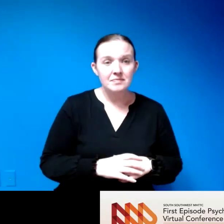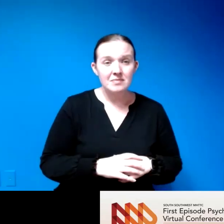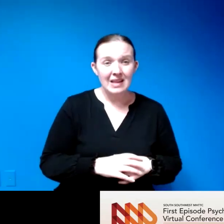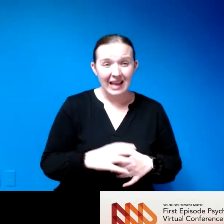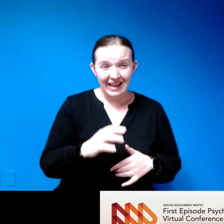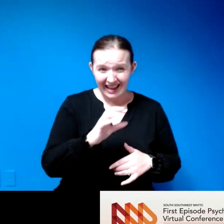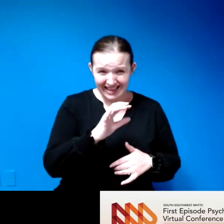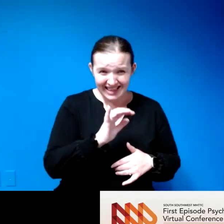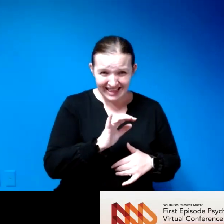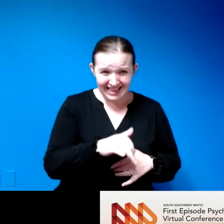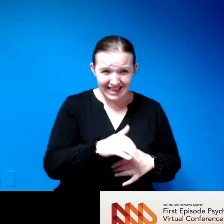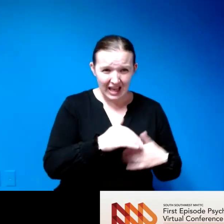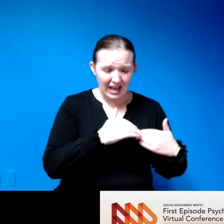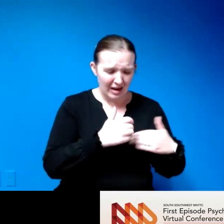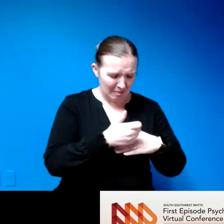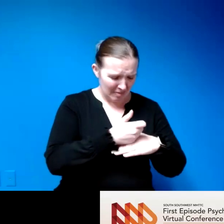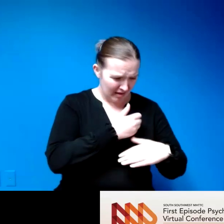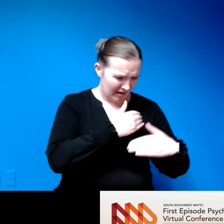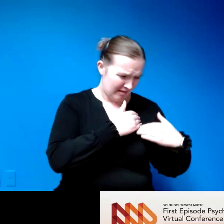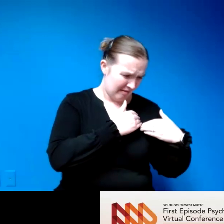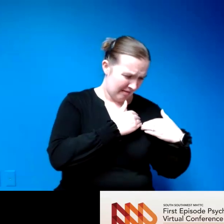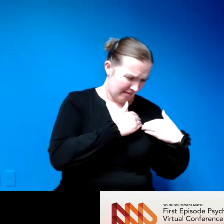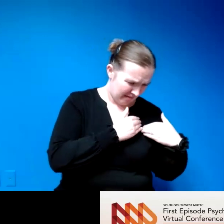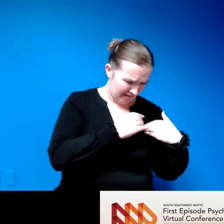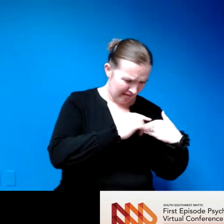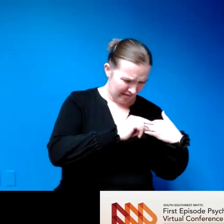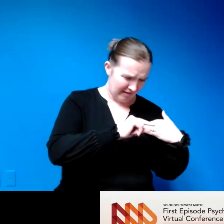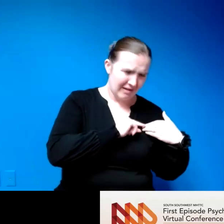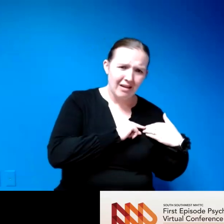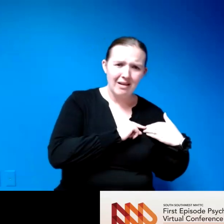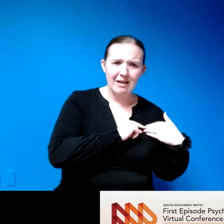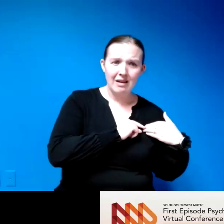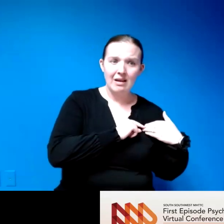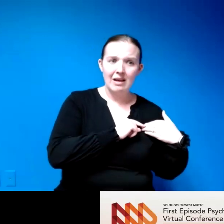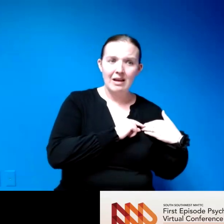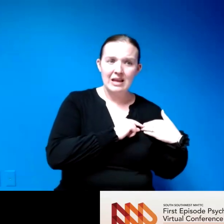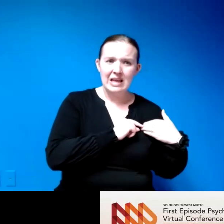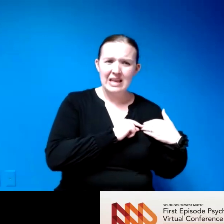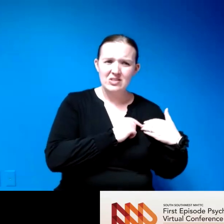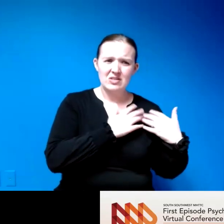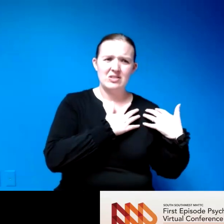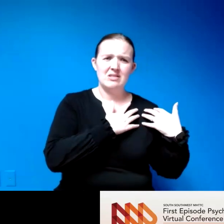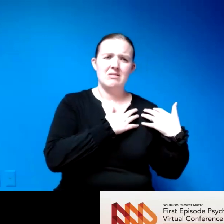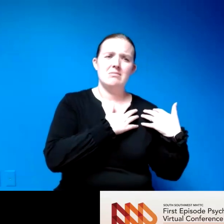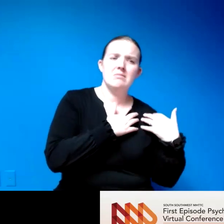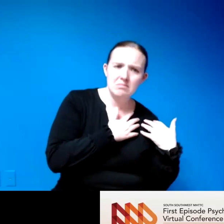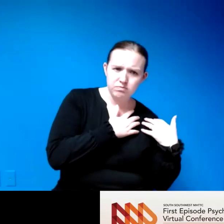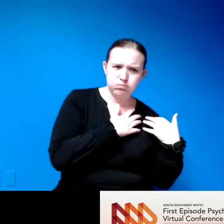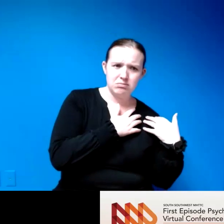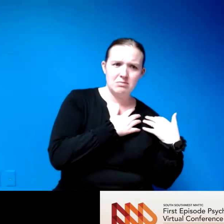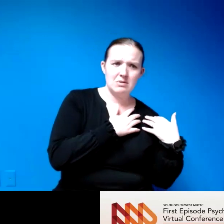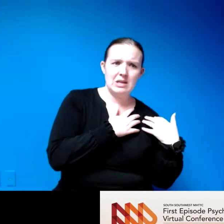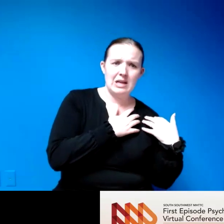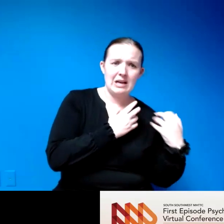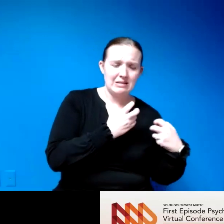that self-blame and guilt I think of it as a heavy rock. They put in their backpack and it's very